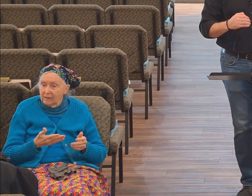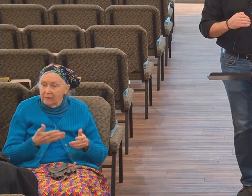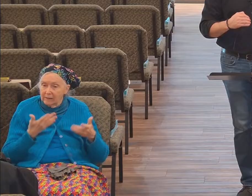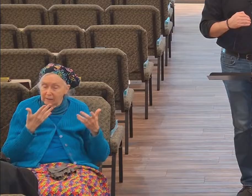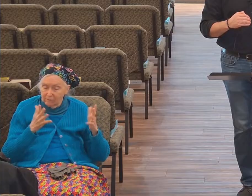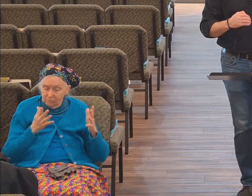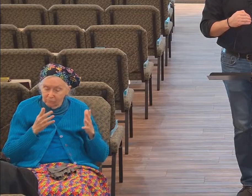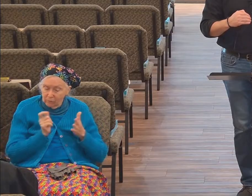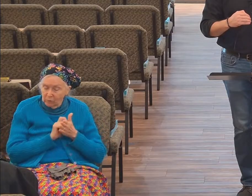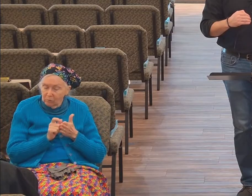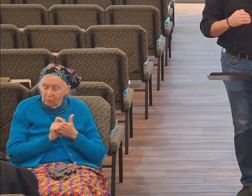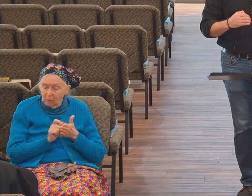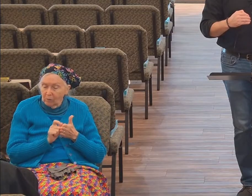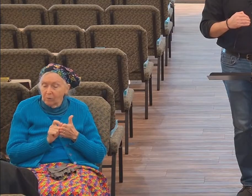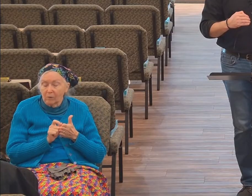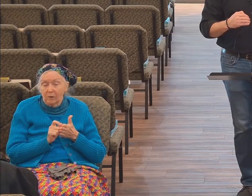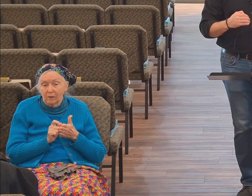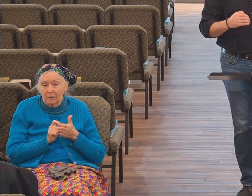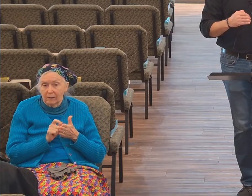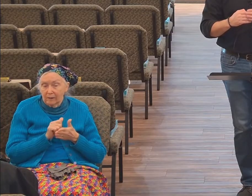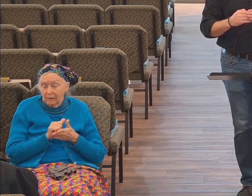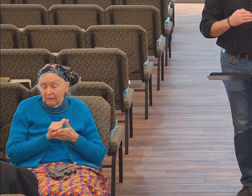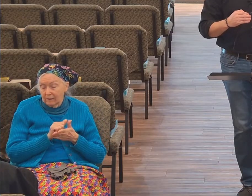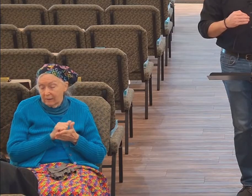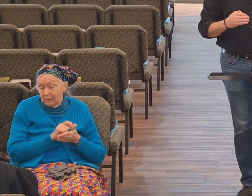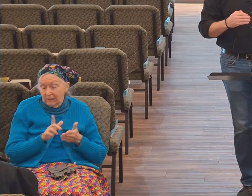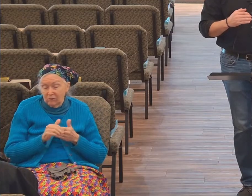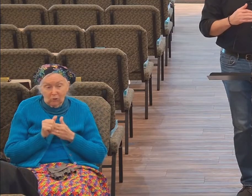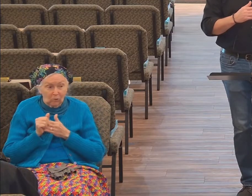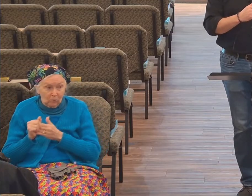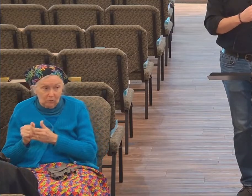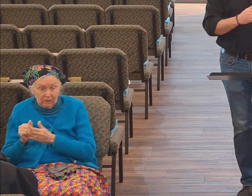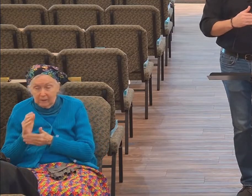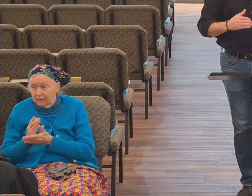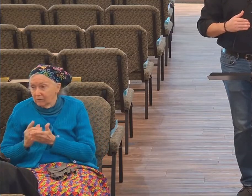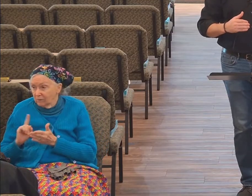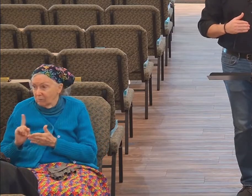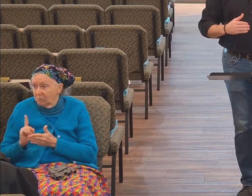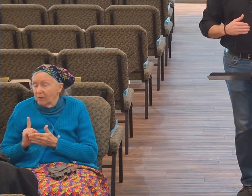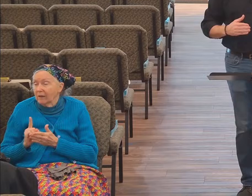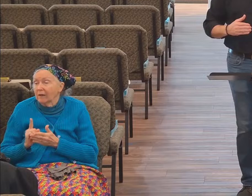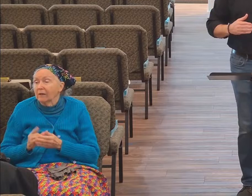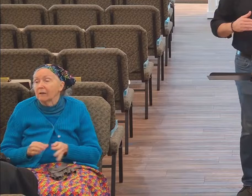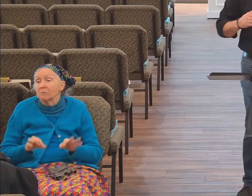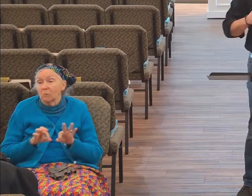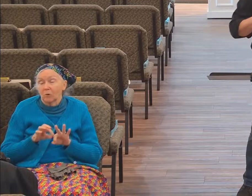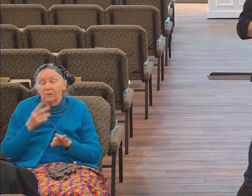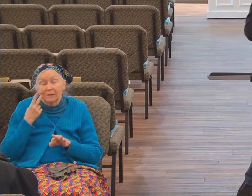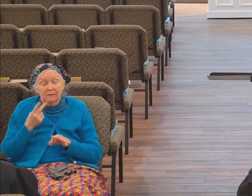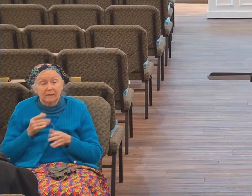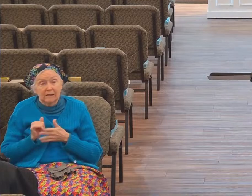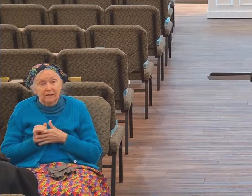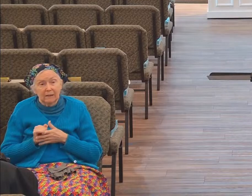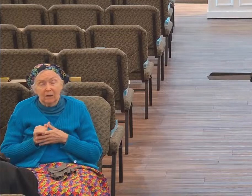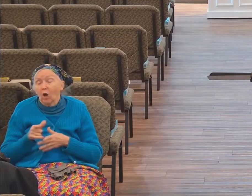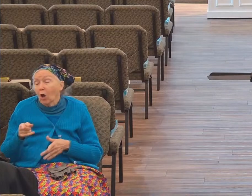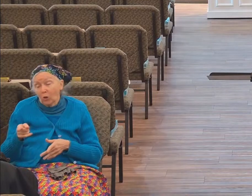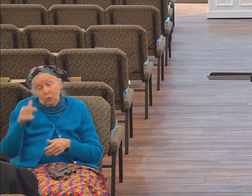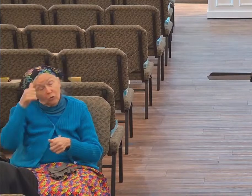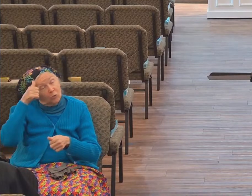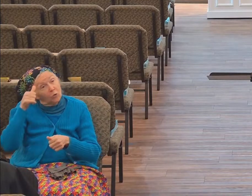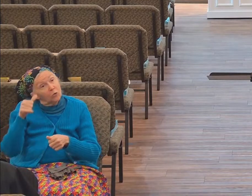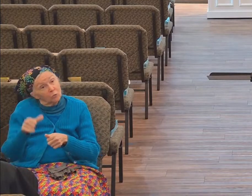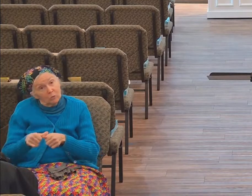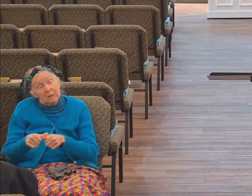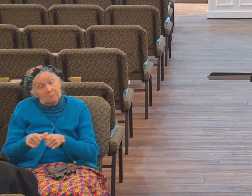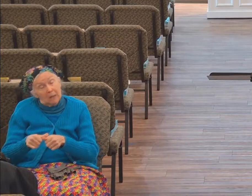Okay? Because all this is leading somewhere. It's important to see this. Okay? He lays out, you remember verse